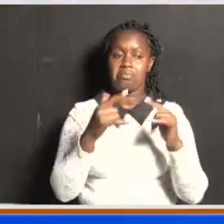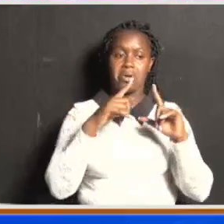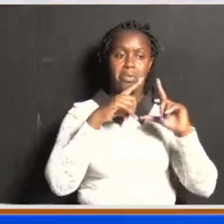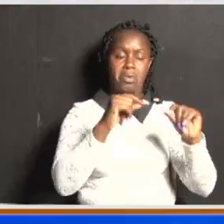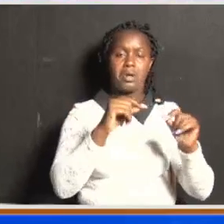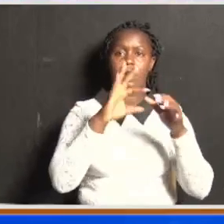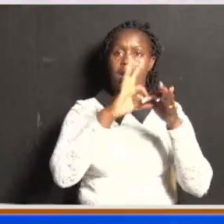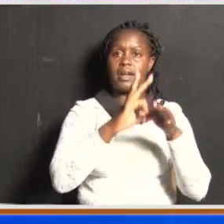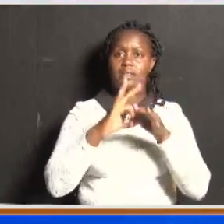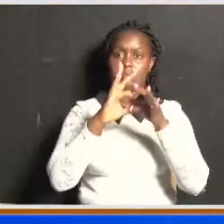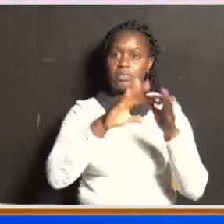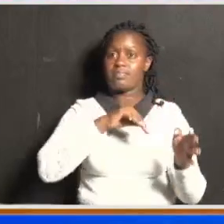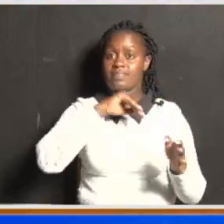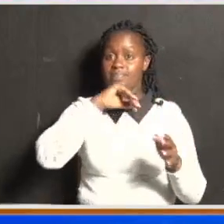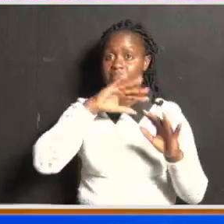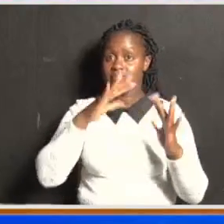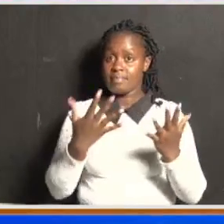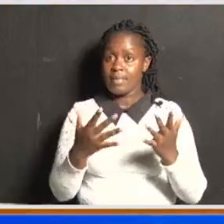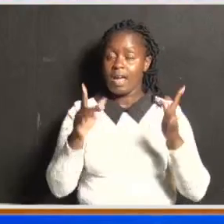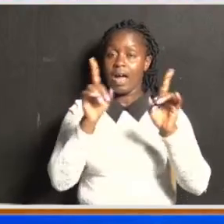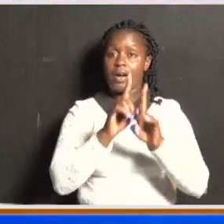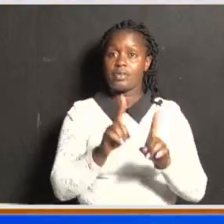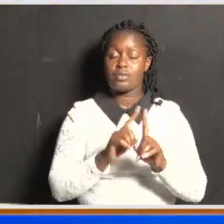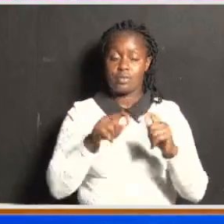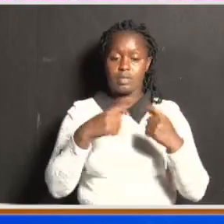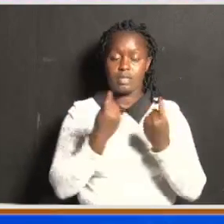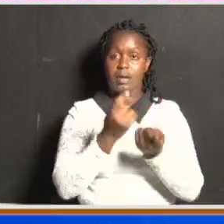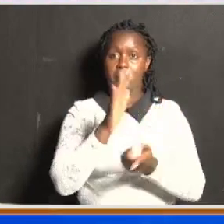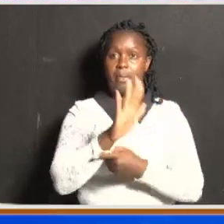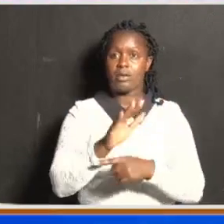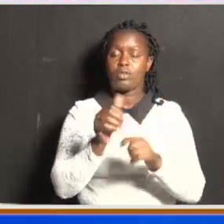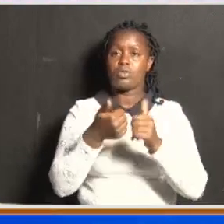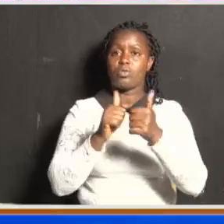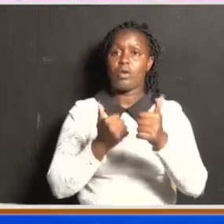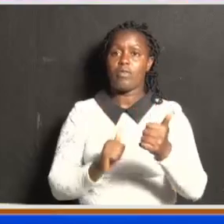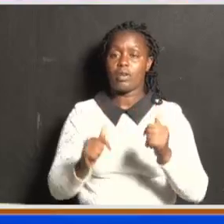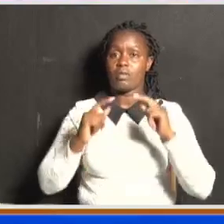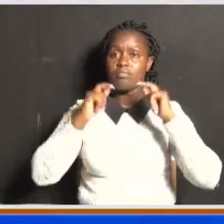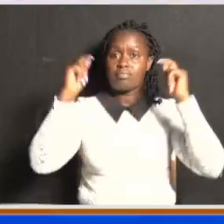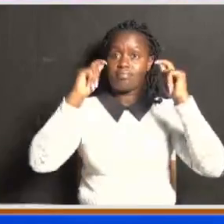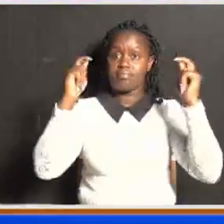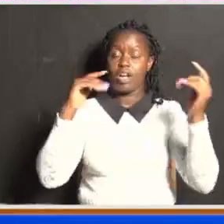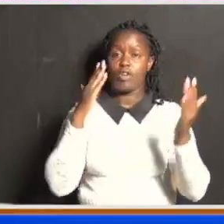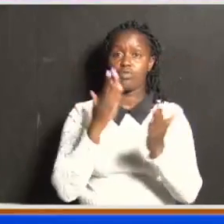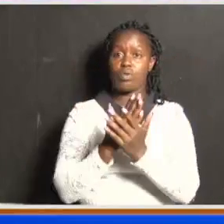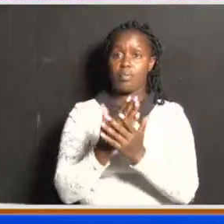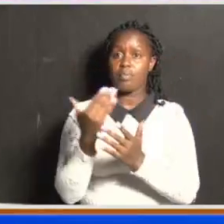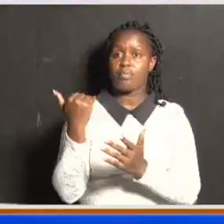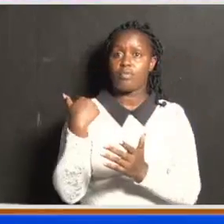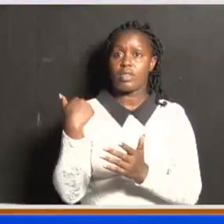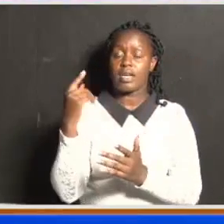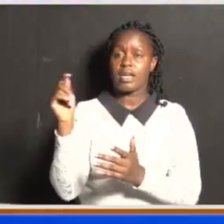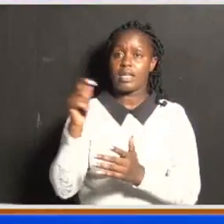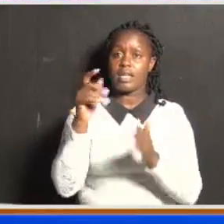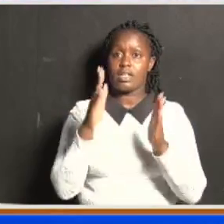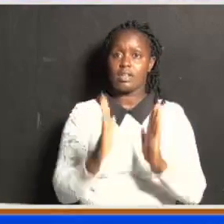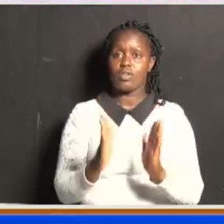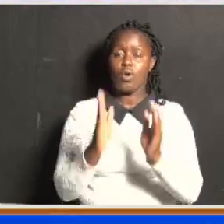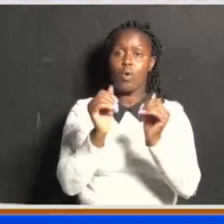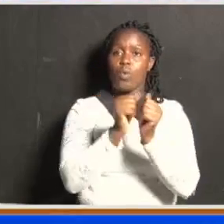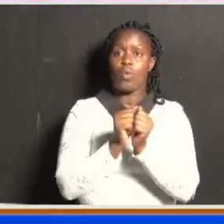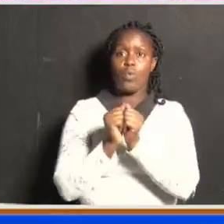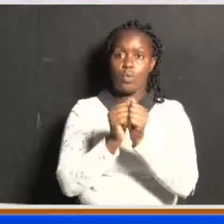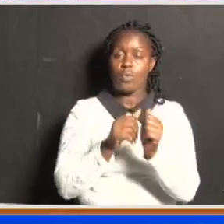Azimio leader Raila Odinga and his brigade to keep off mass protests and stop distracting Kenyans with misguided